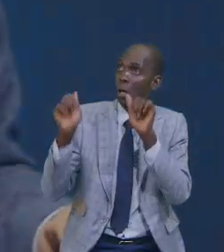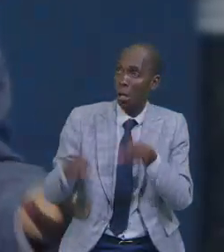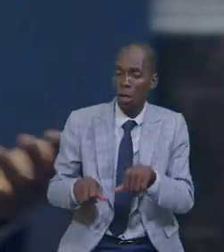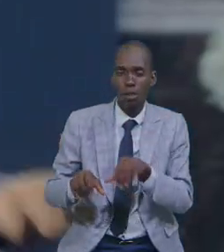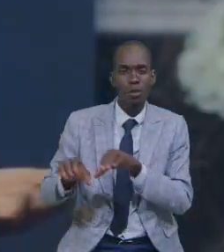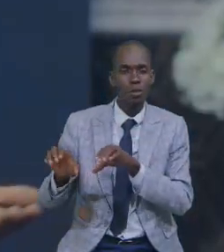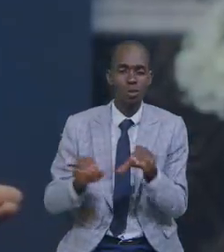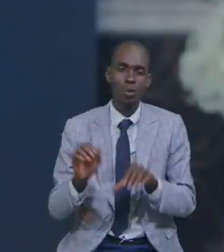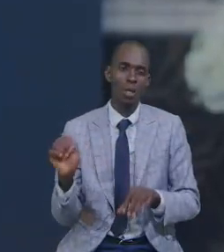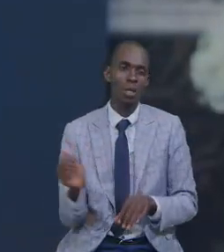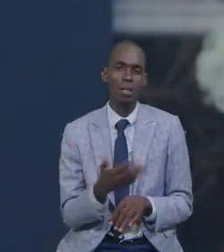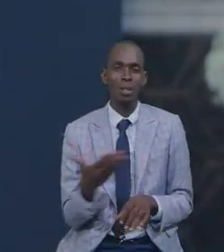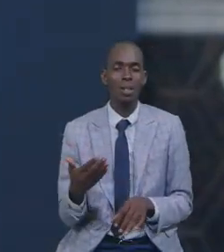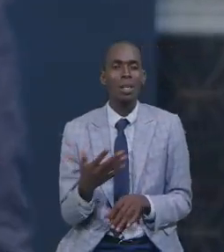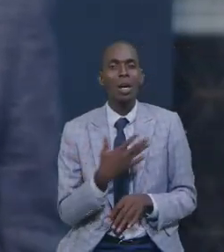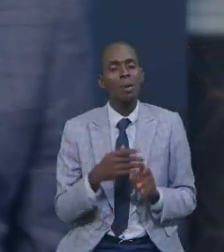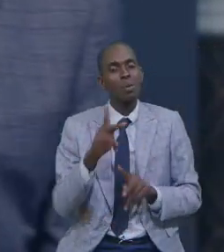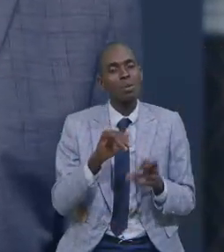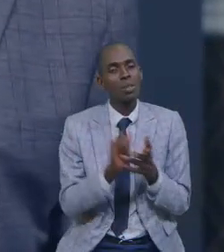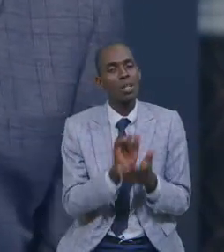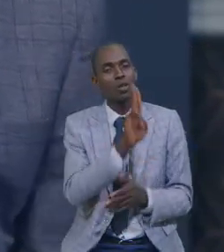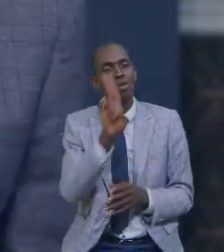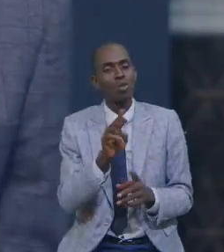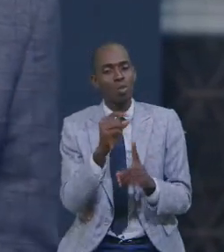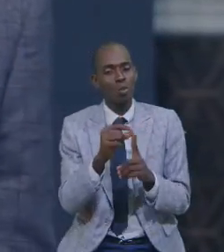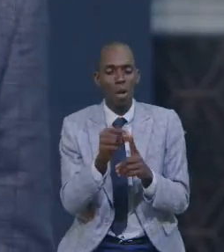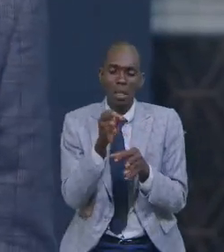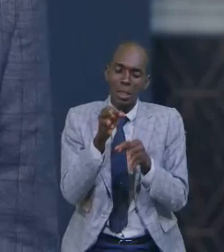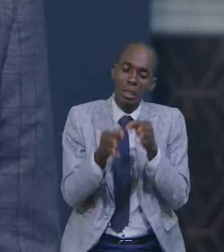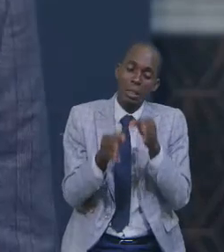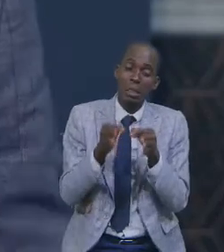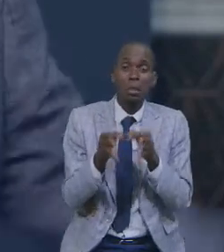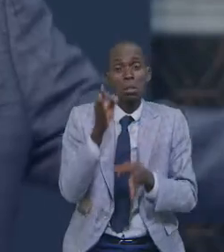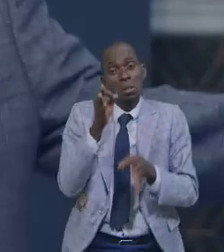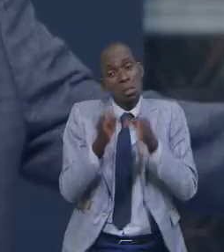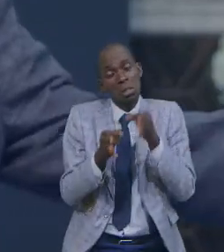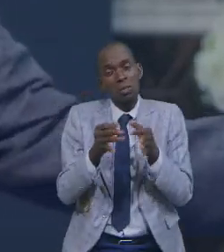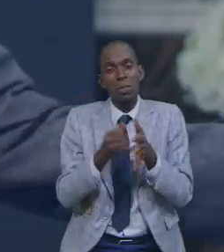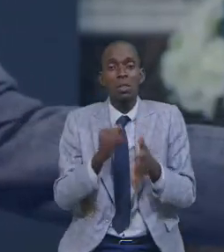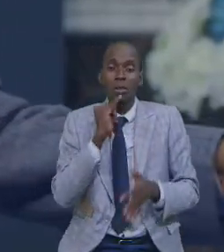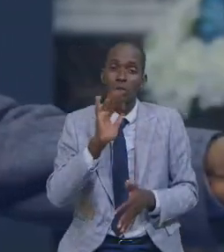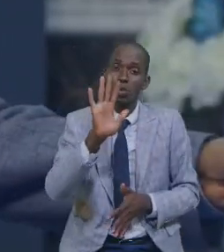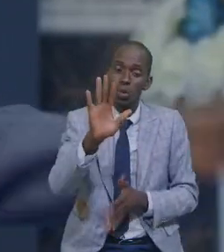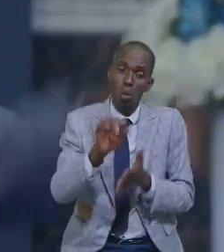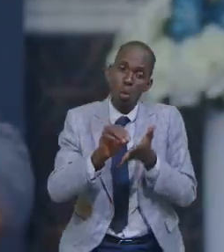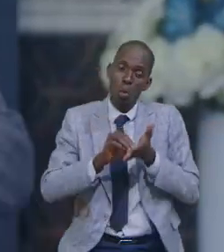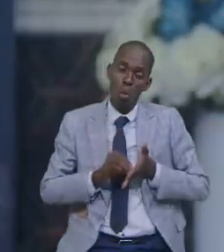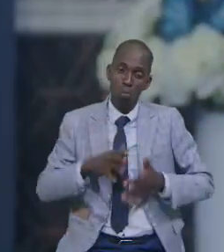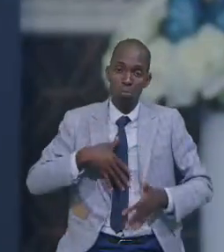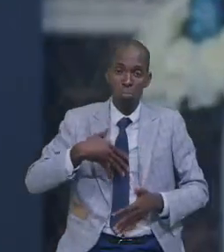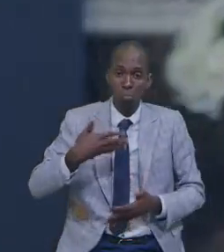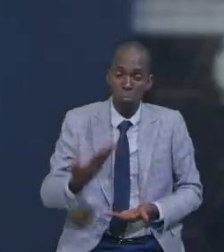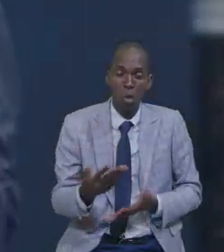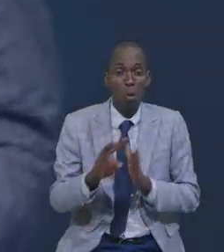say, if it be thy will, you can cleanse me. That's a leper. He had